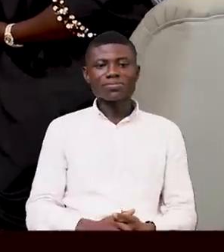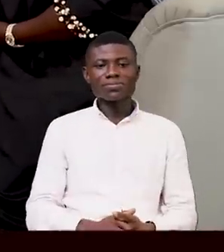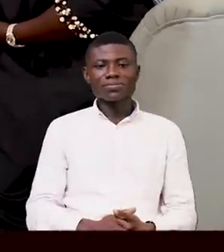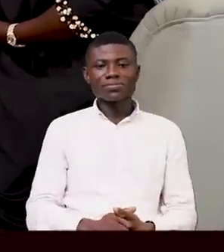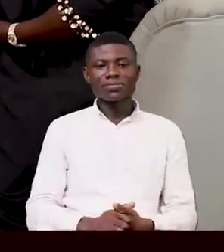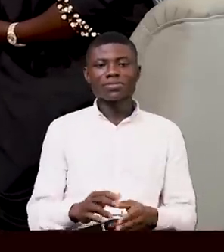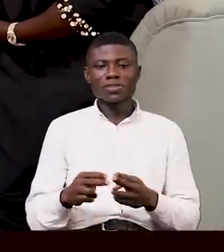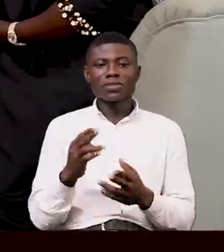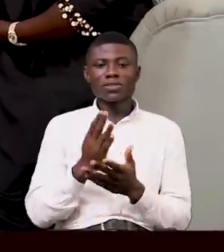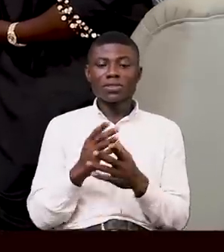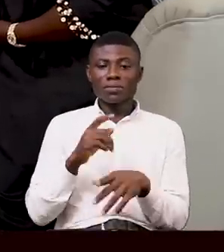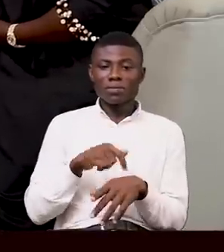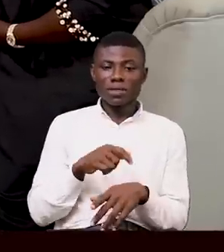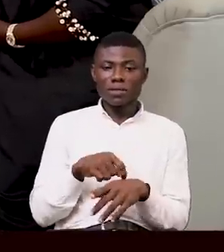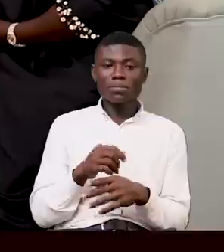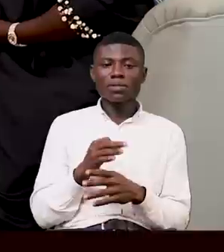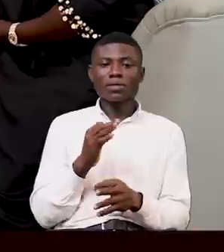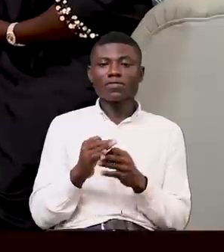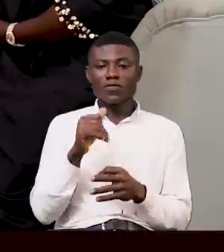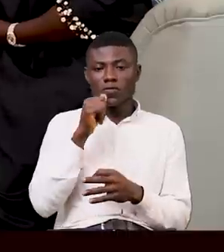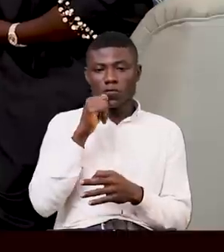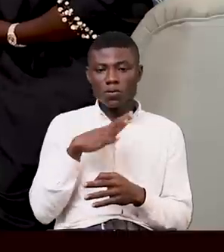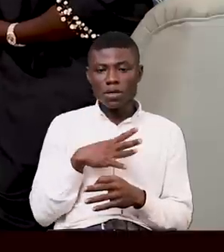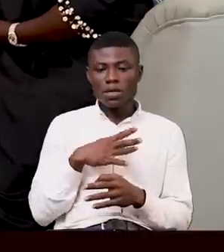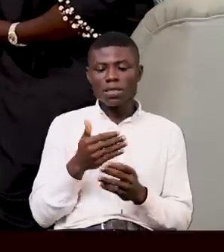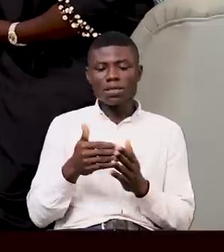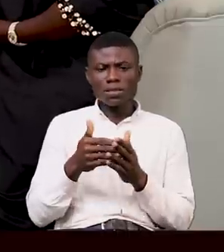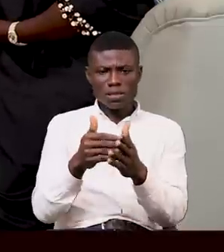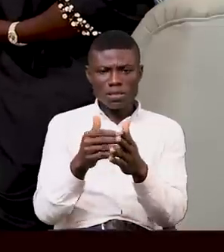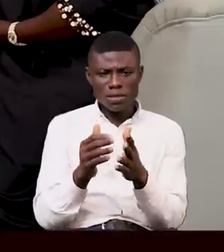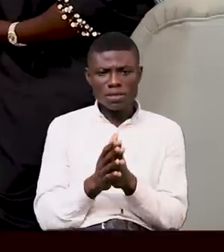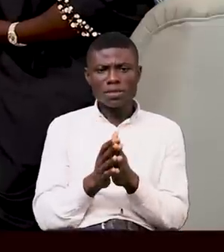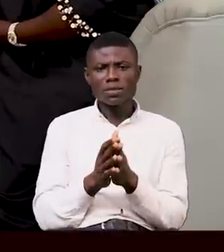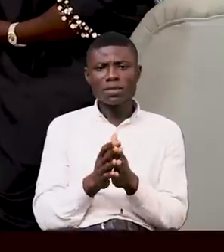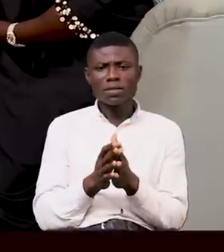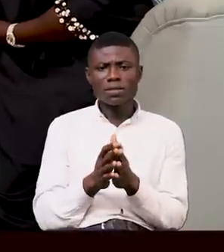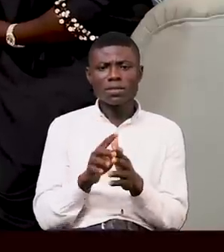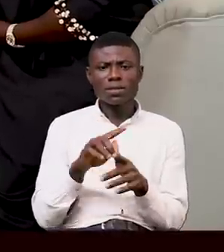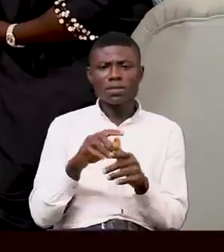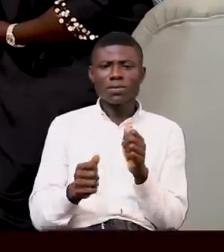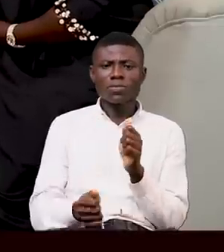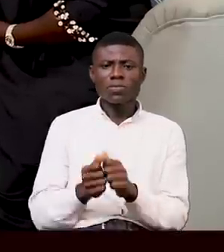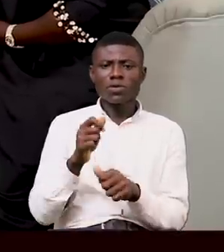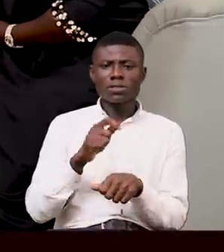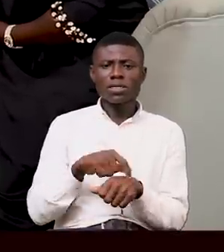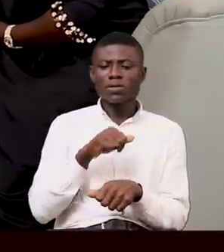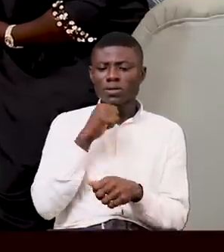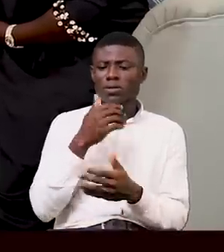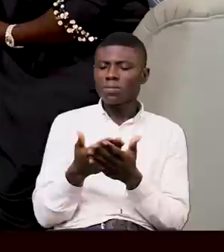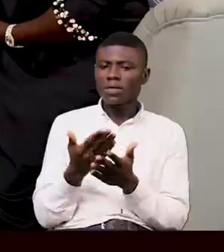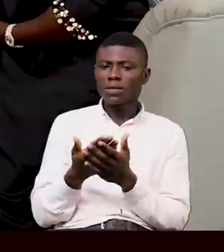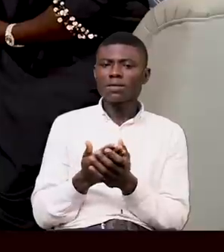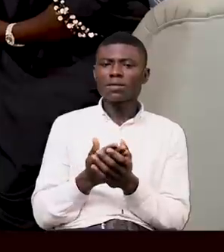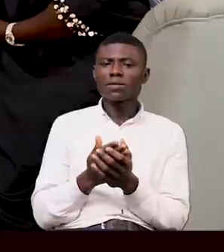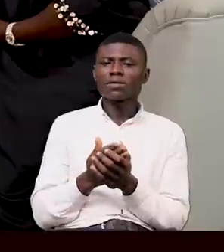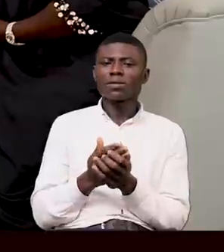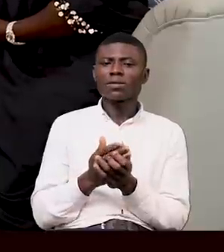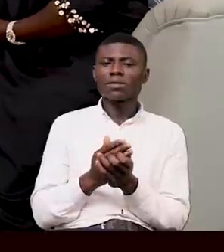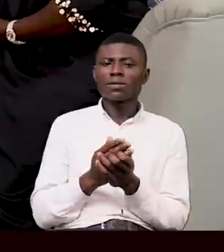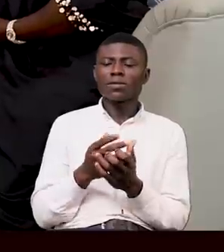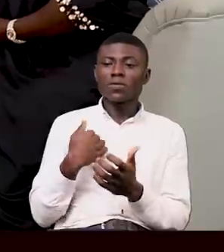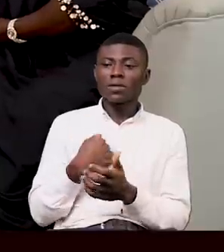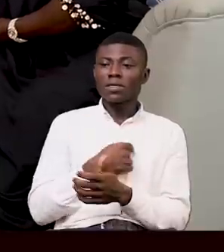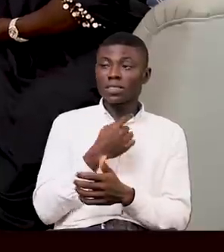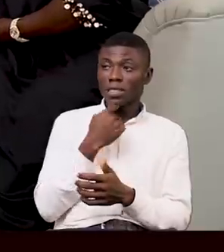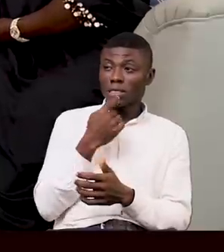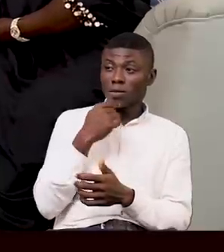A toda, na se, oba, a dear nimwa. A yana, and pimpy, and yes, he can pa. Yet I